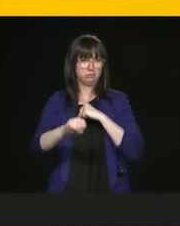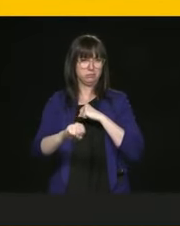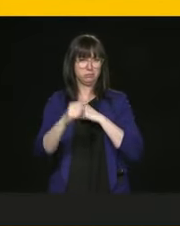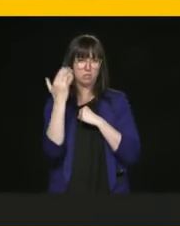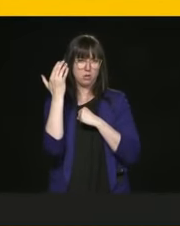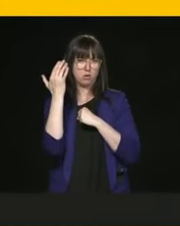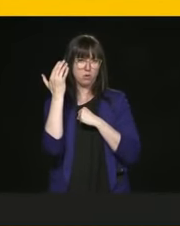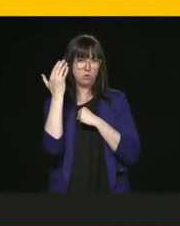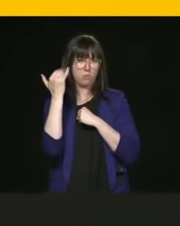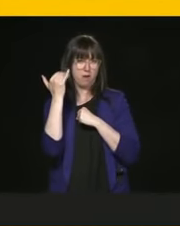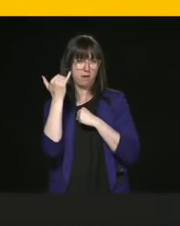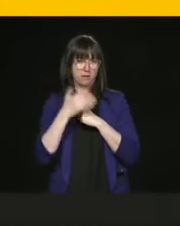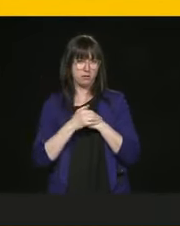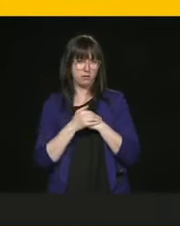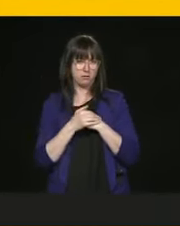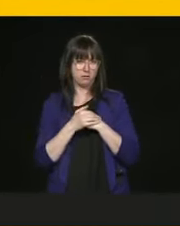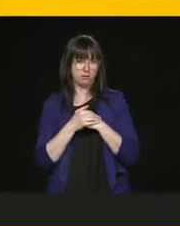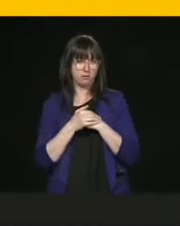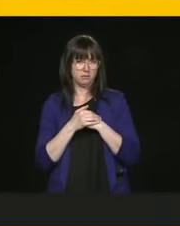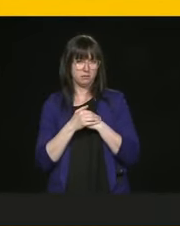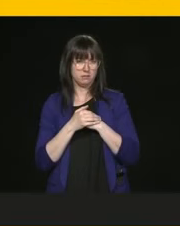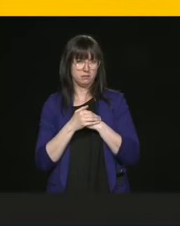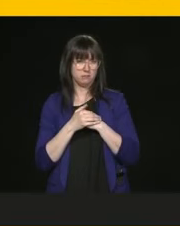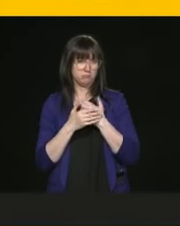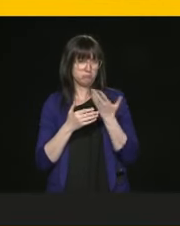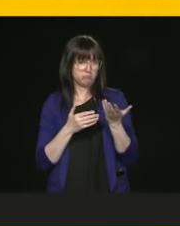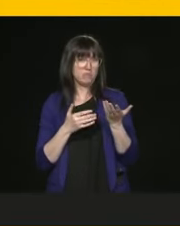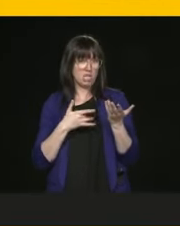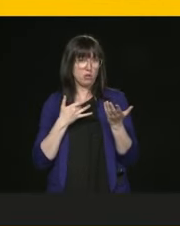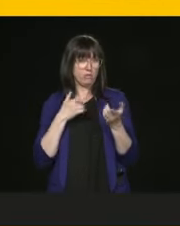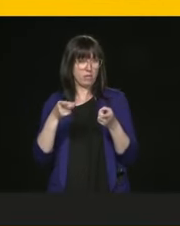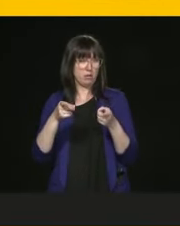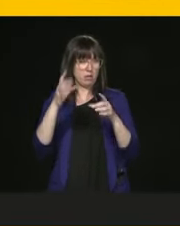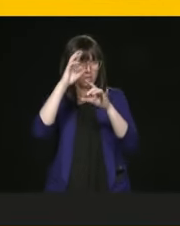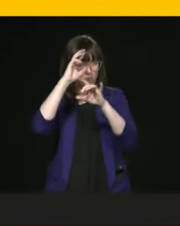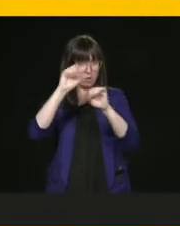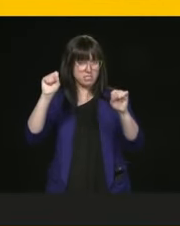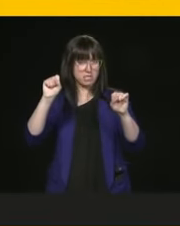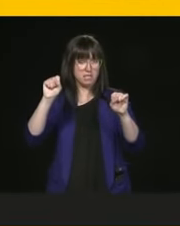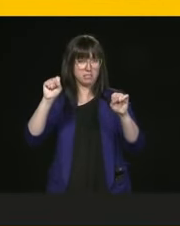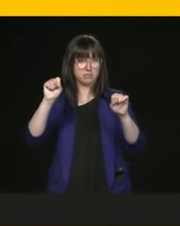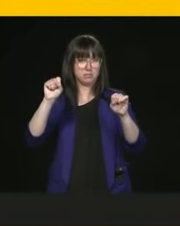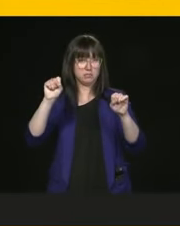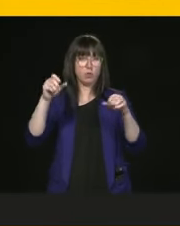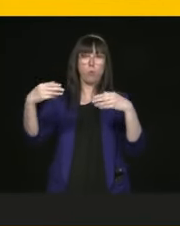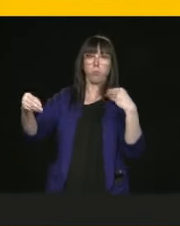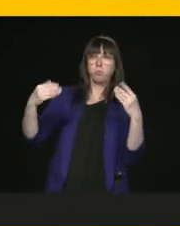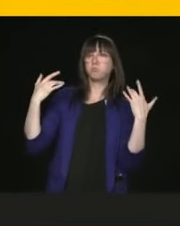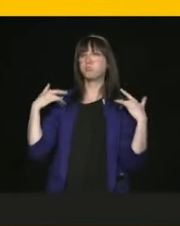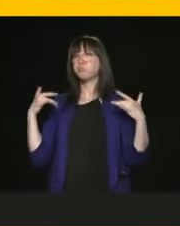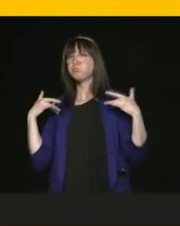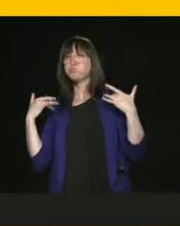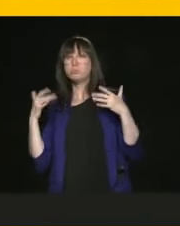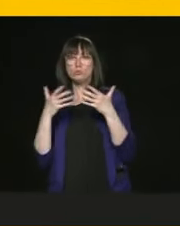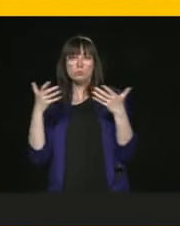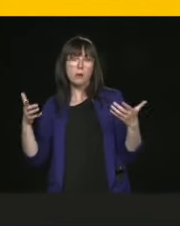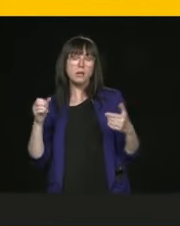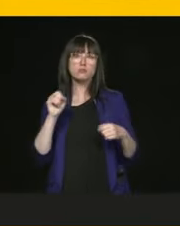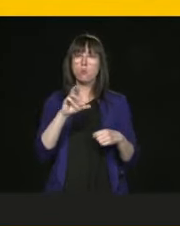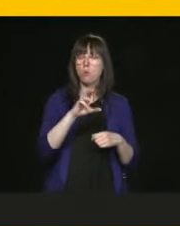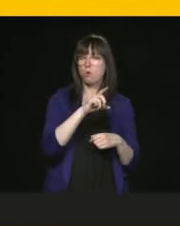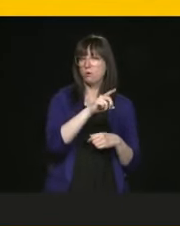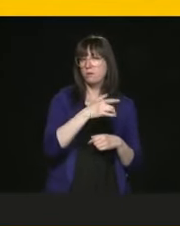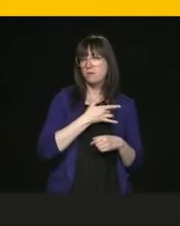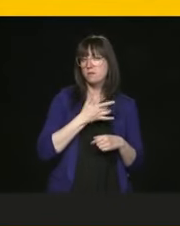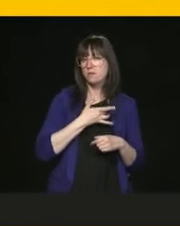that President Trump may want to lift the current measures? Or do you think that